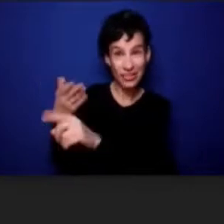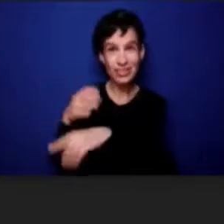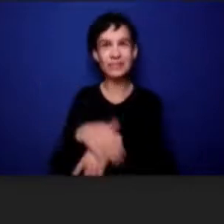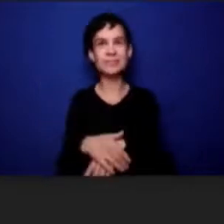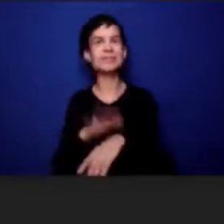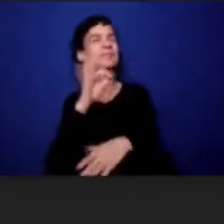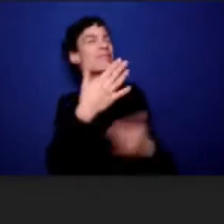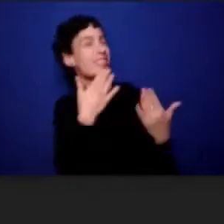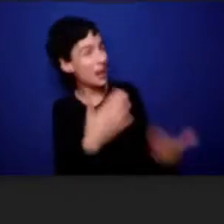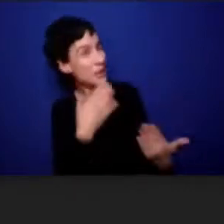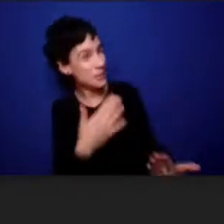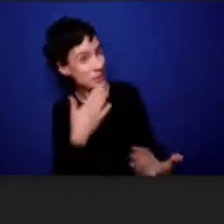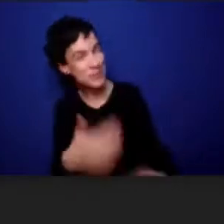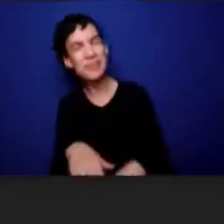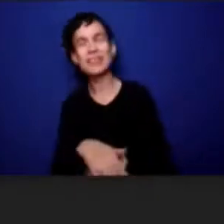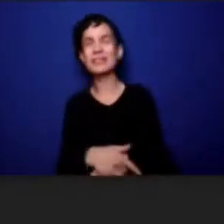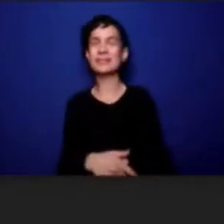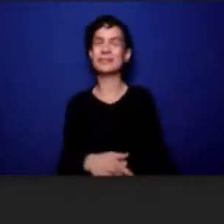Fantastic. Thank you.